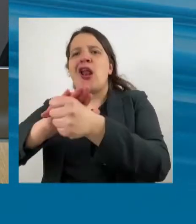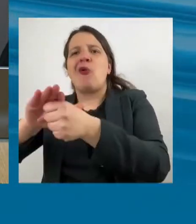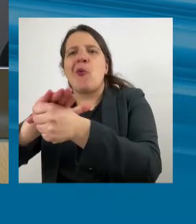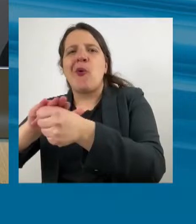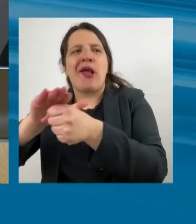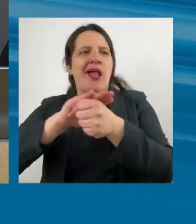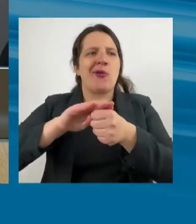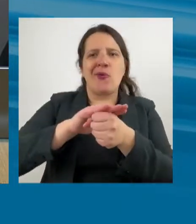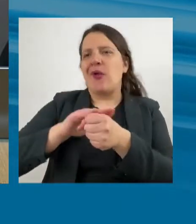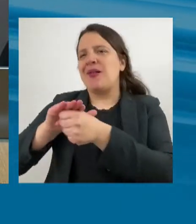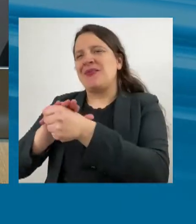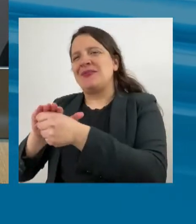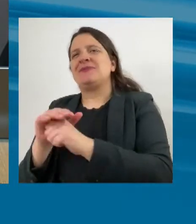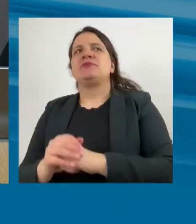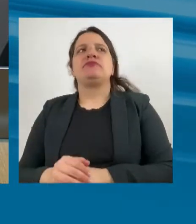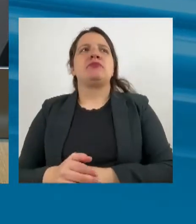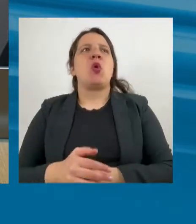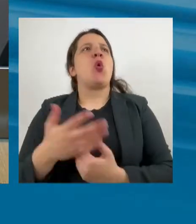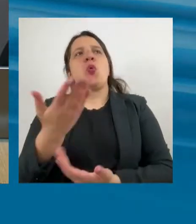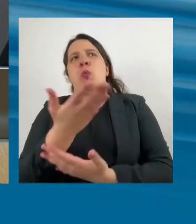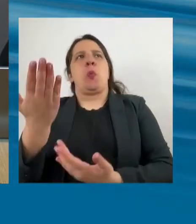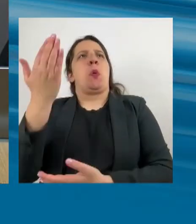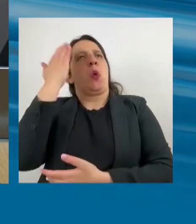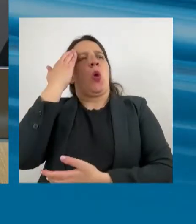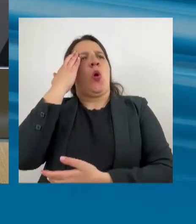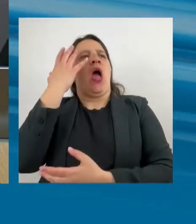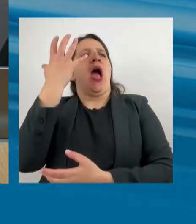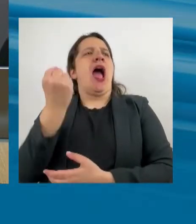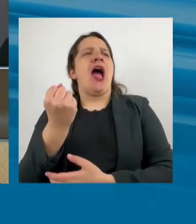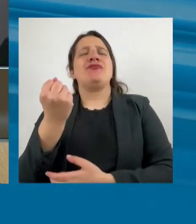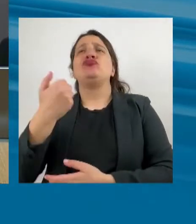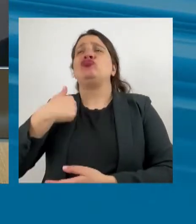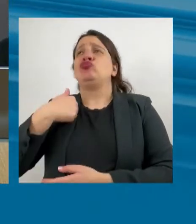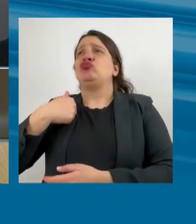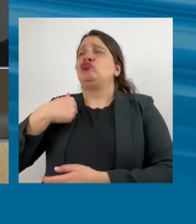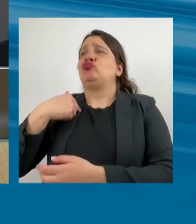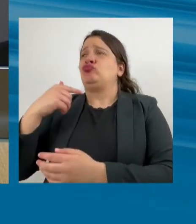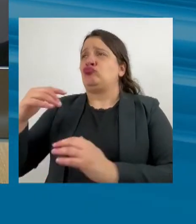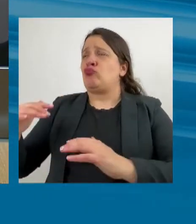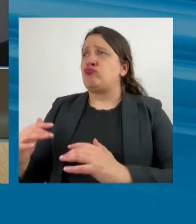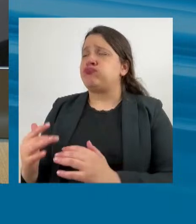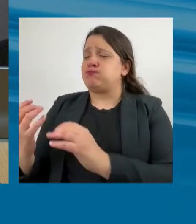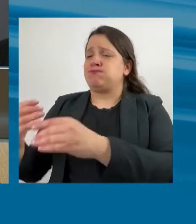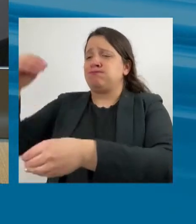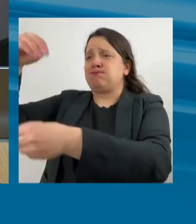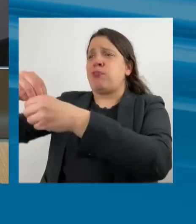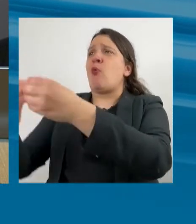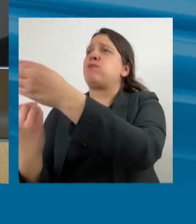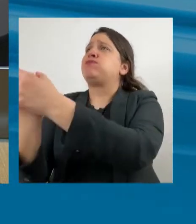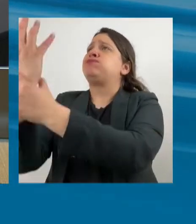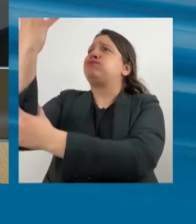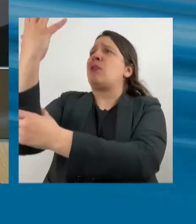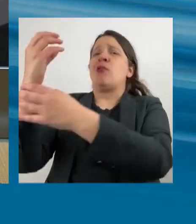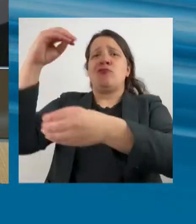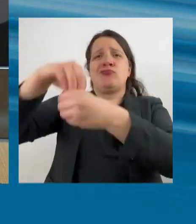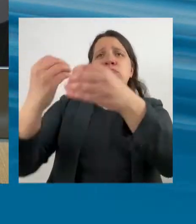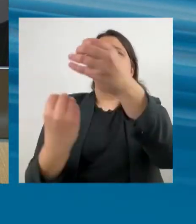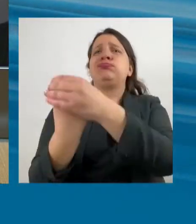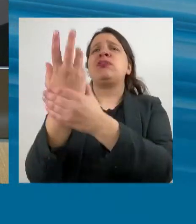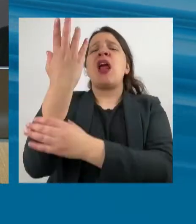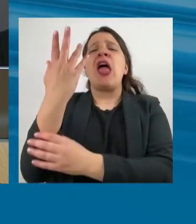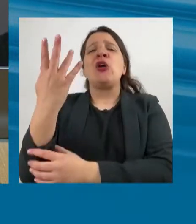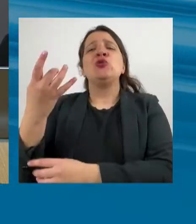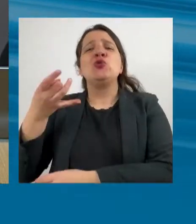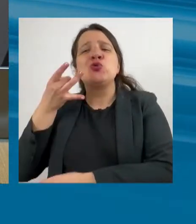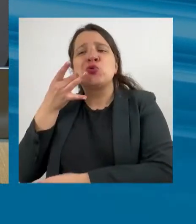plantation, when we were given preferential treatment, when that was taken, we were advised to go into financial services. That was the